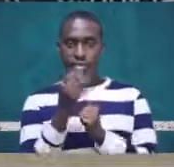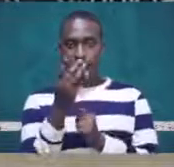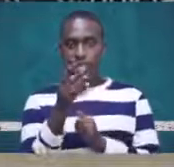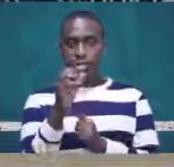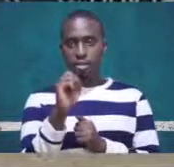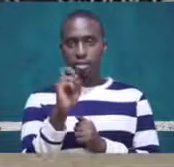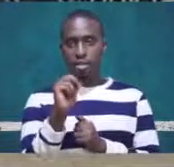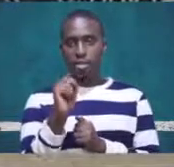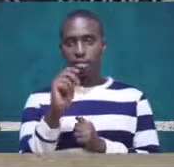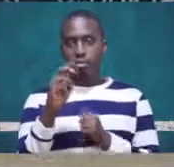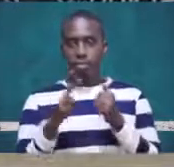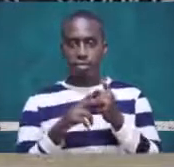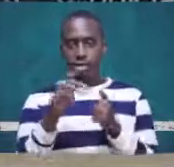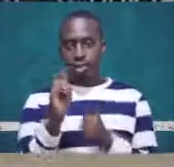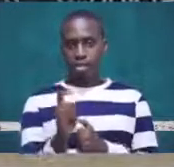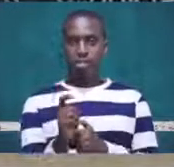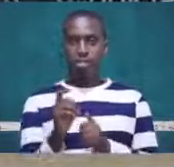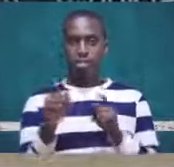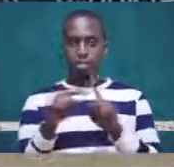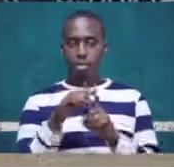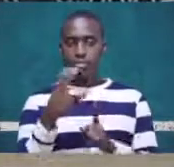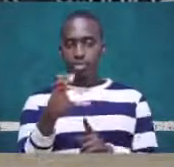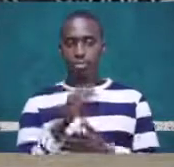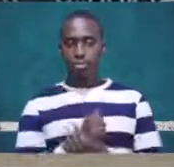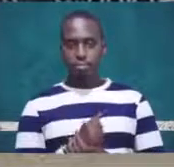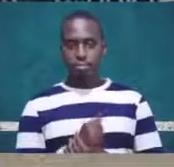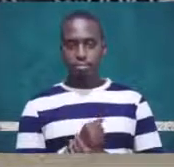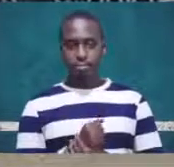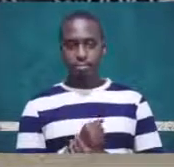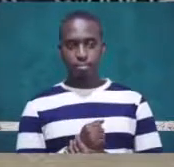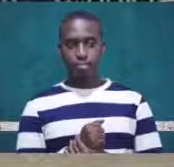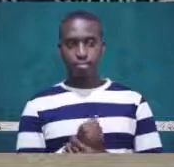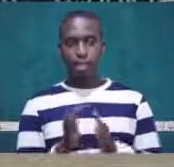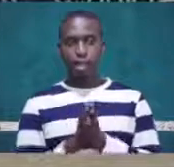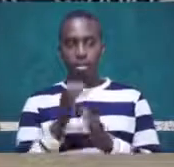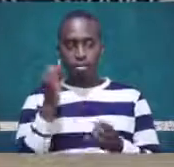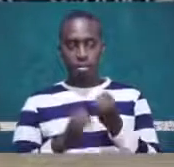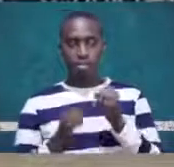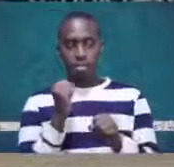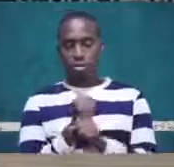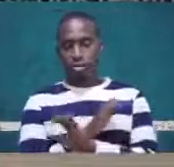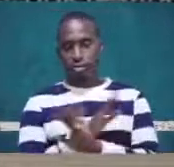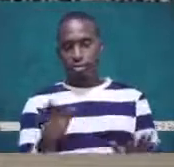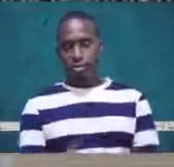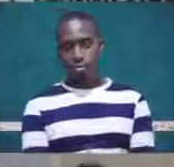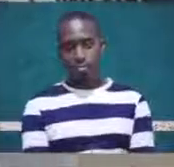sine of 7x plus c. And you have done.